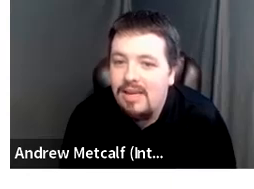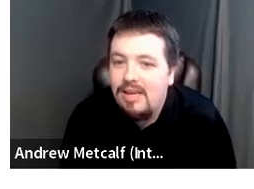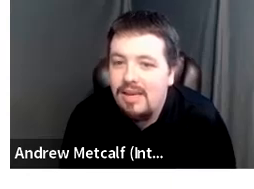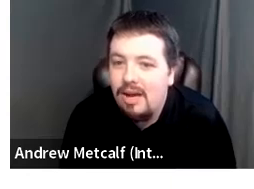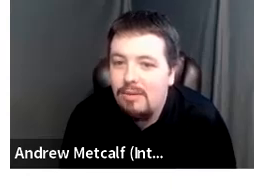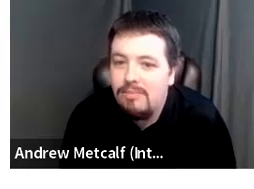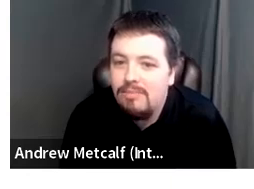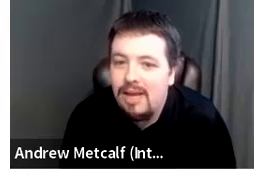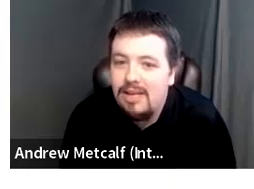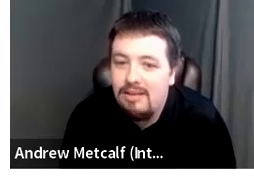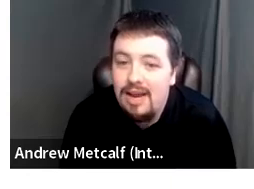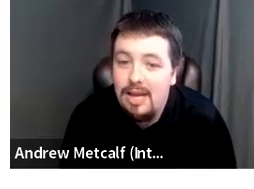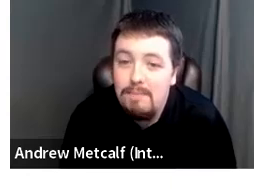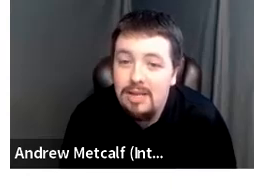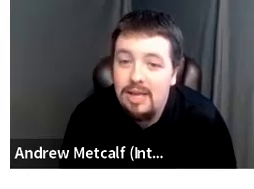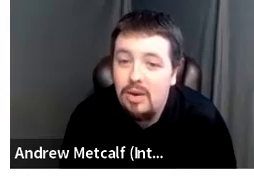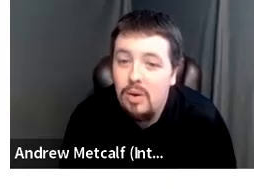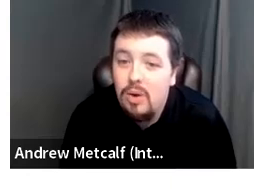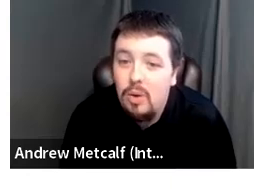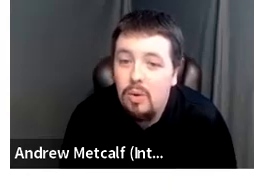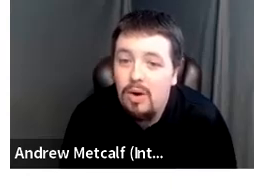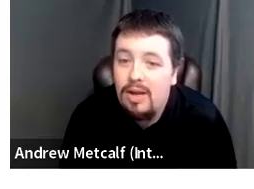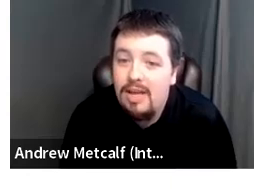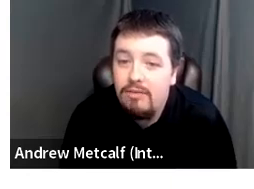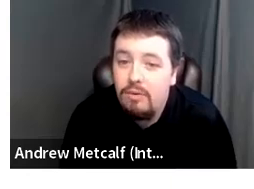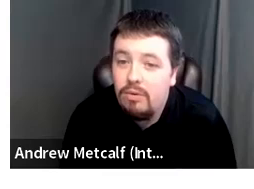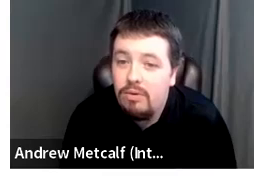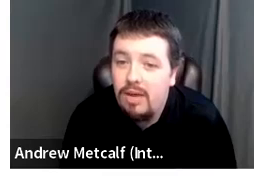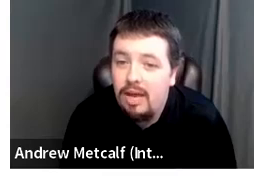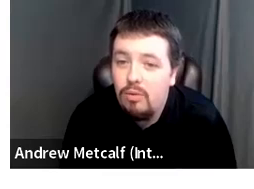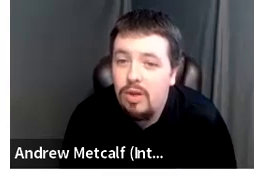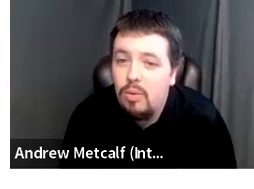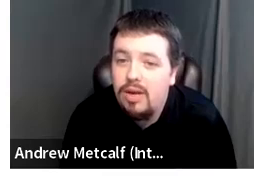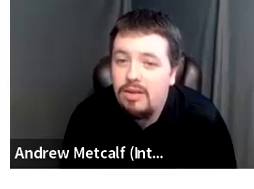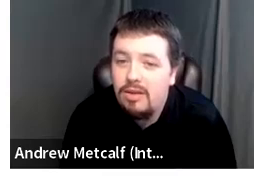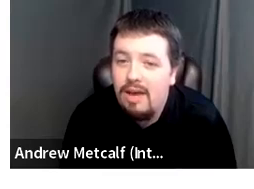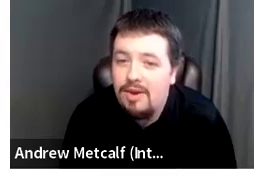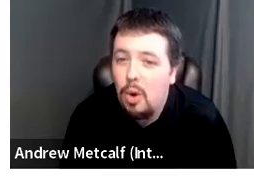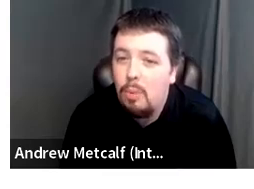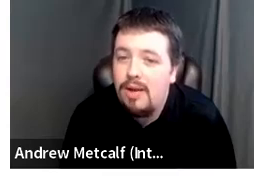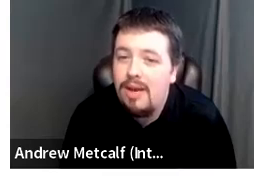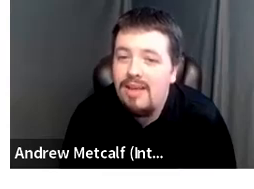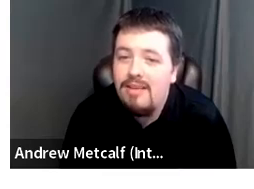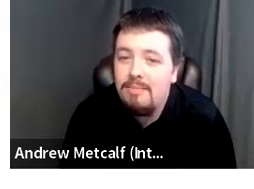like designing a building or a deaf school, and really wanting to